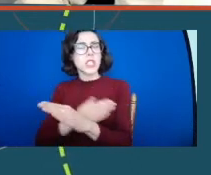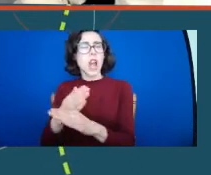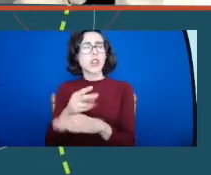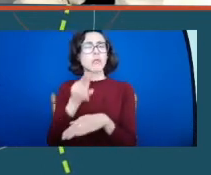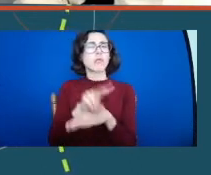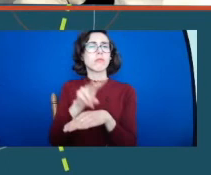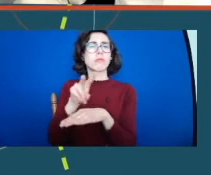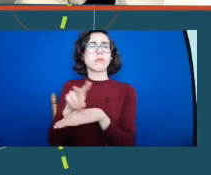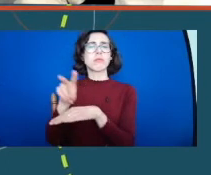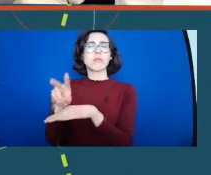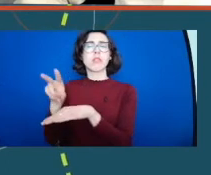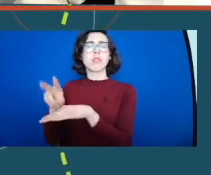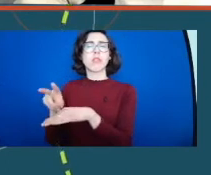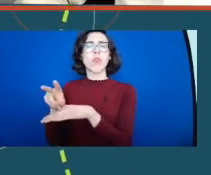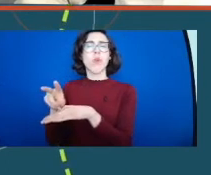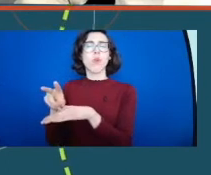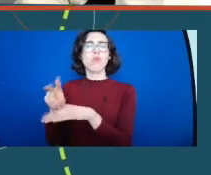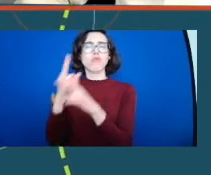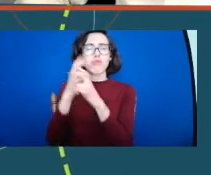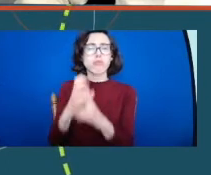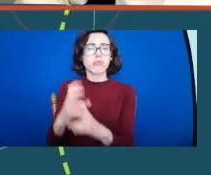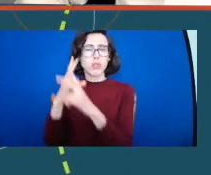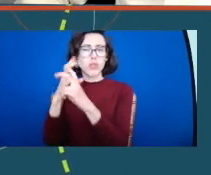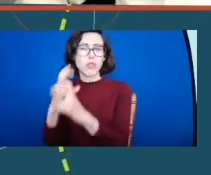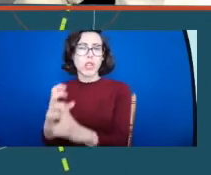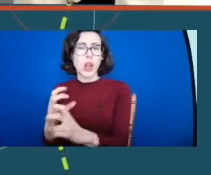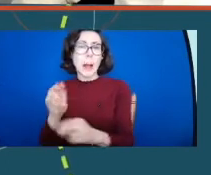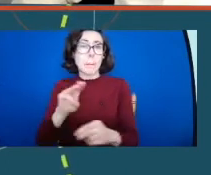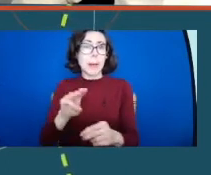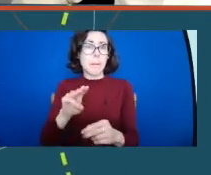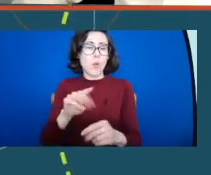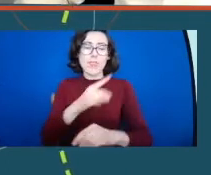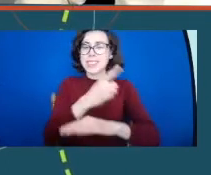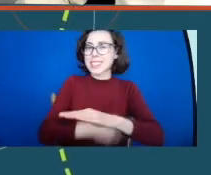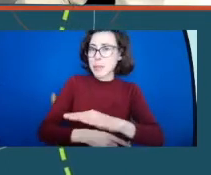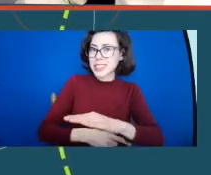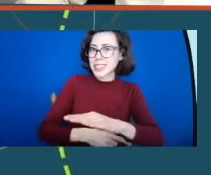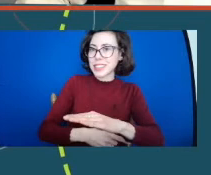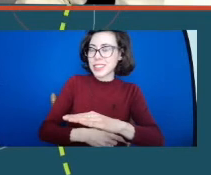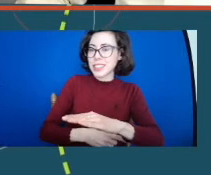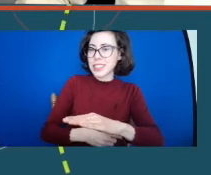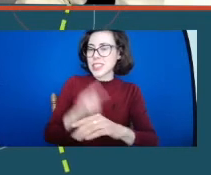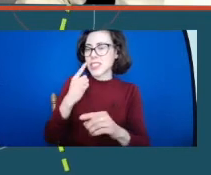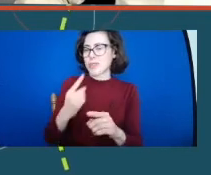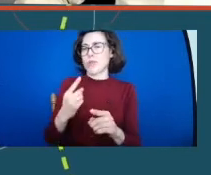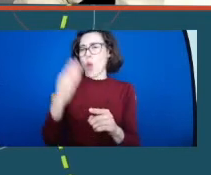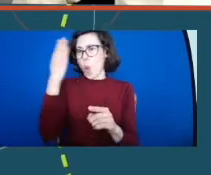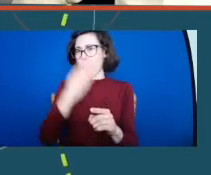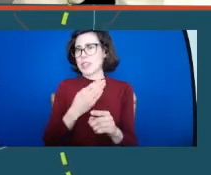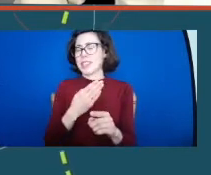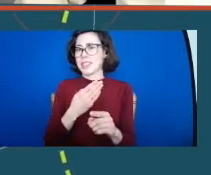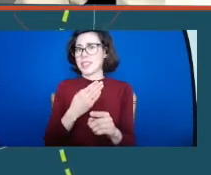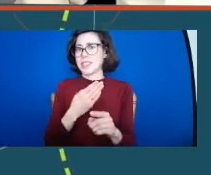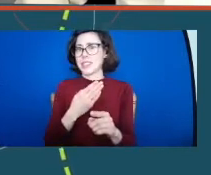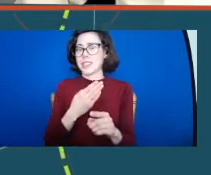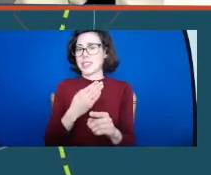on people in general and people with disabilities in particular. They're finding that this area of loneliness is really almost at